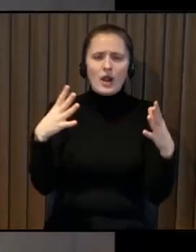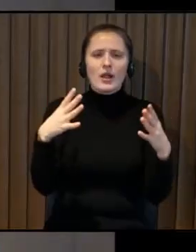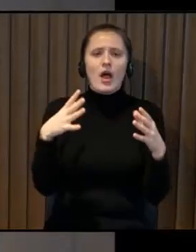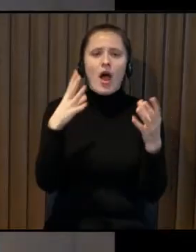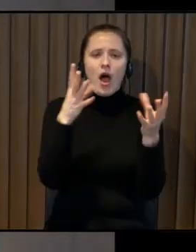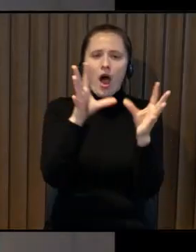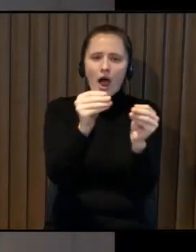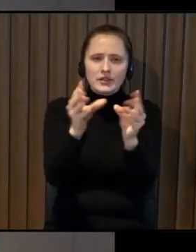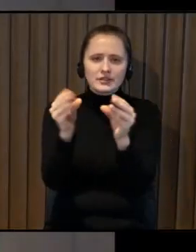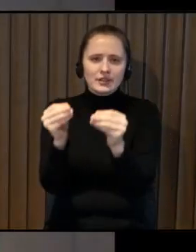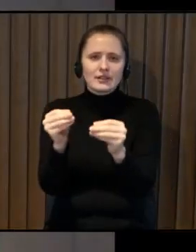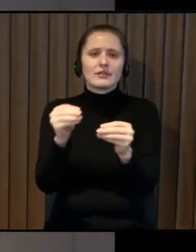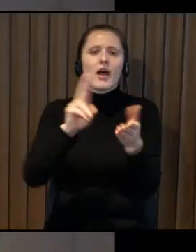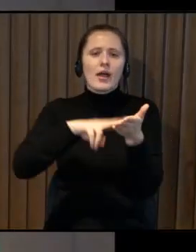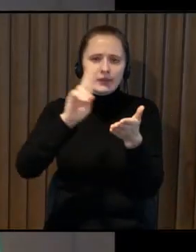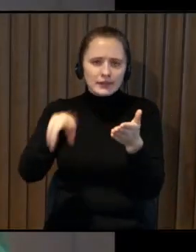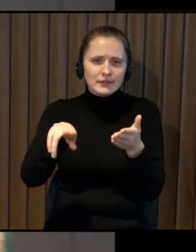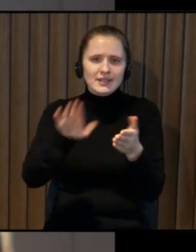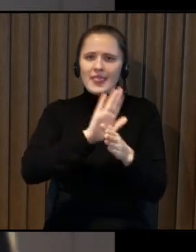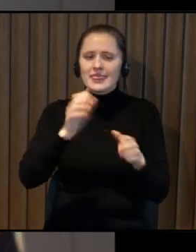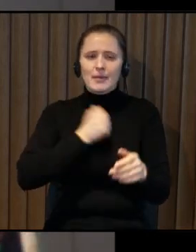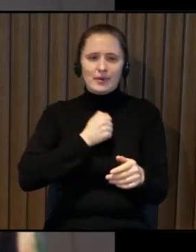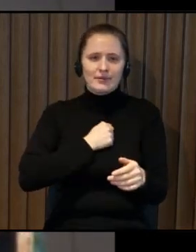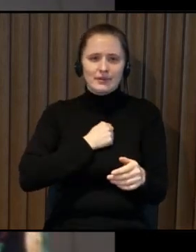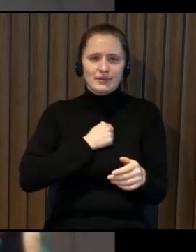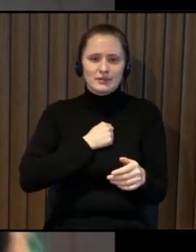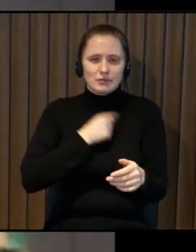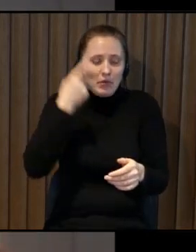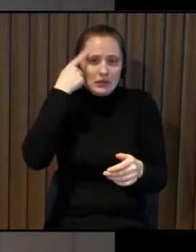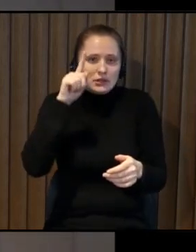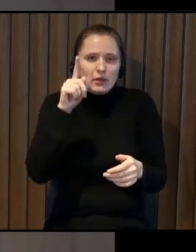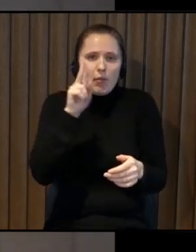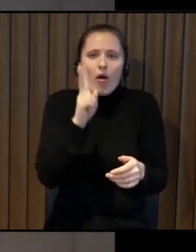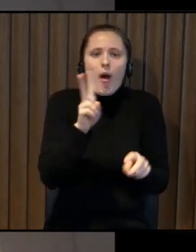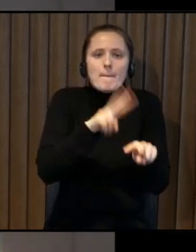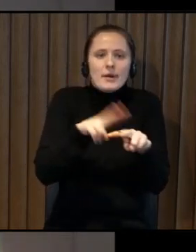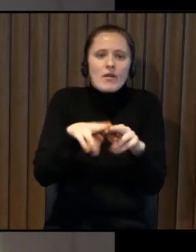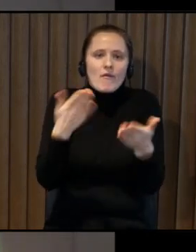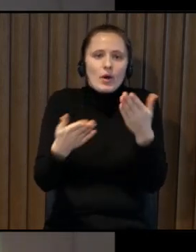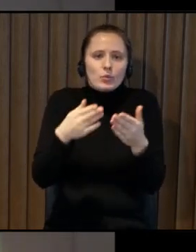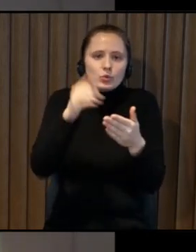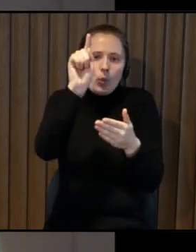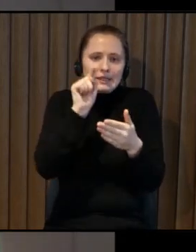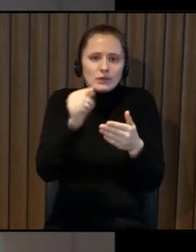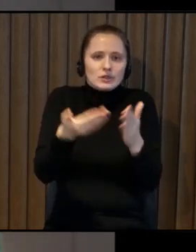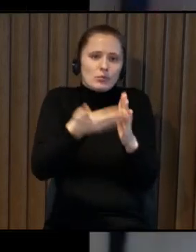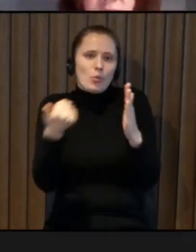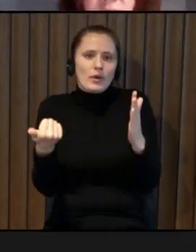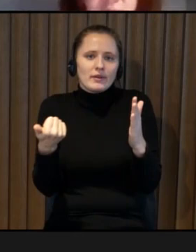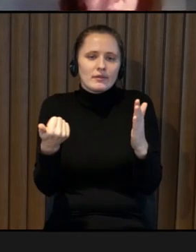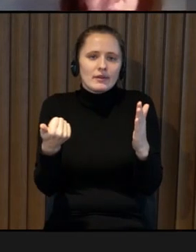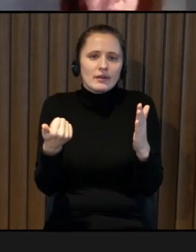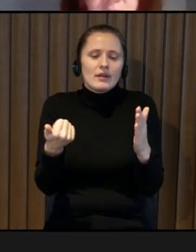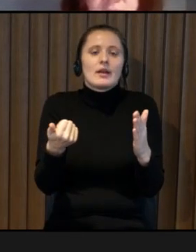place commas after every word, or you will leave those words without